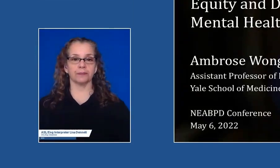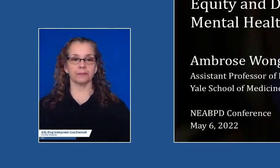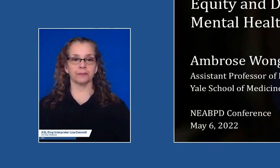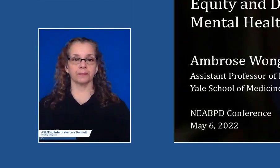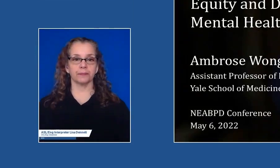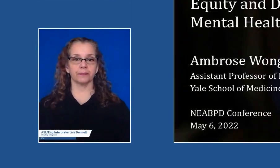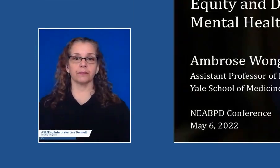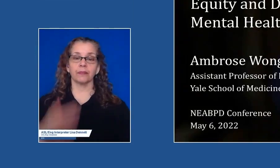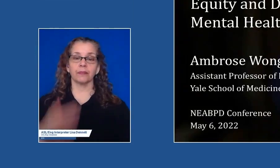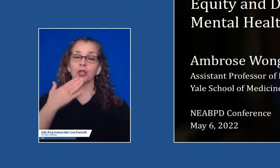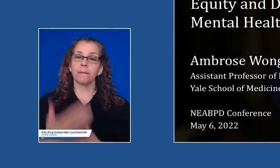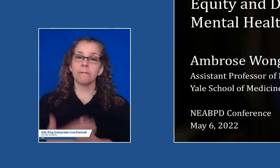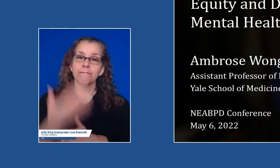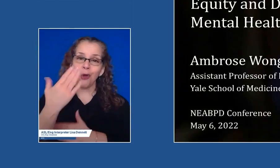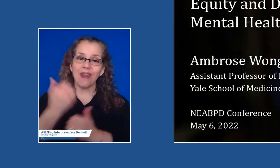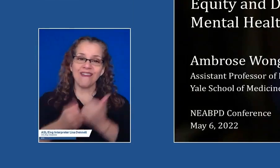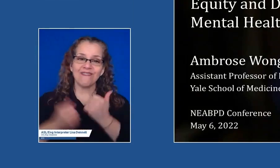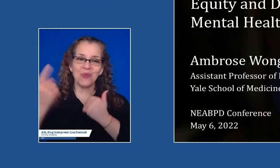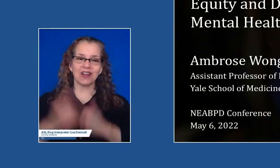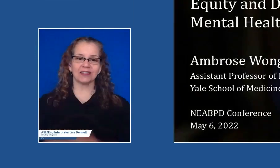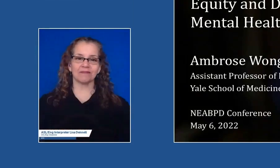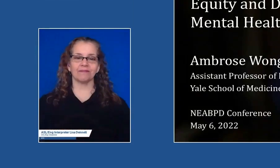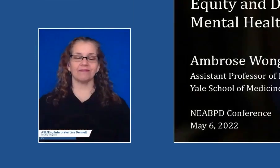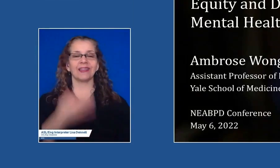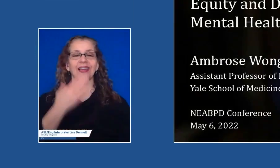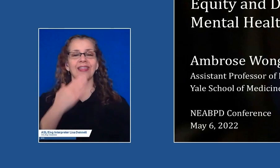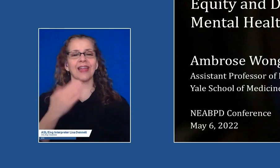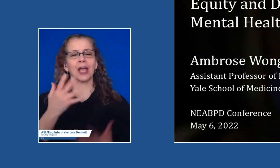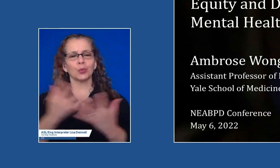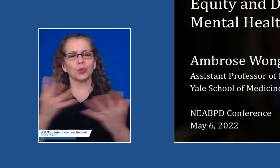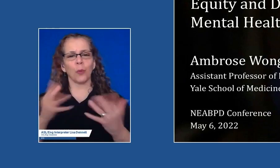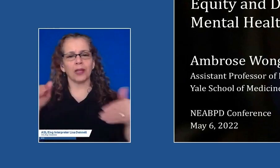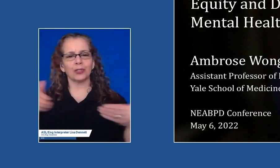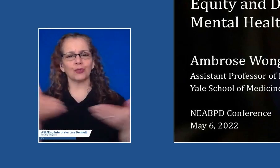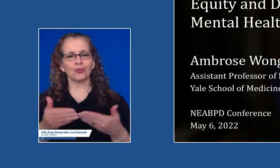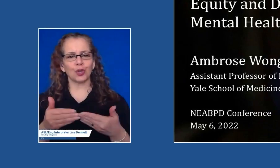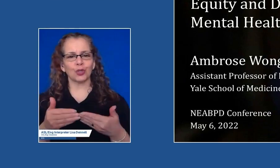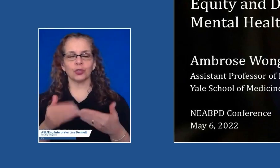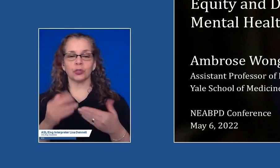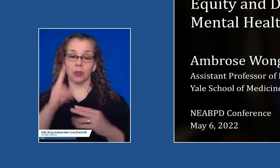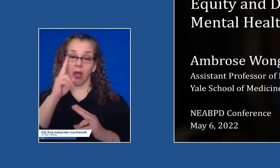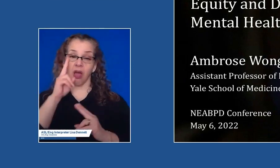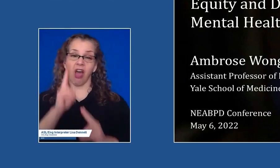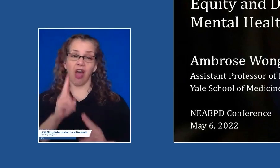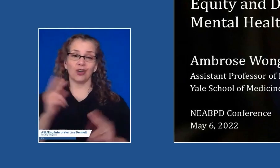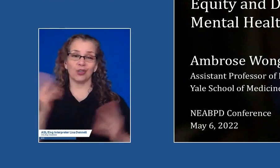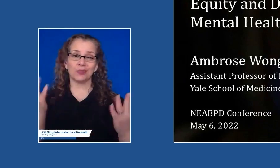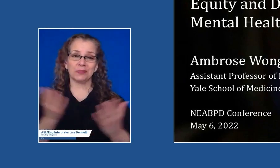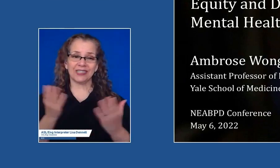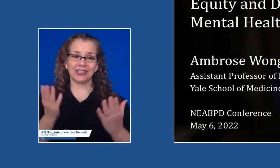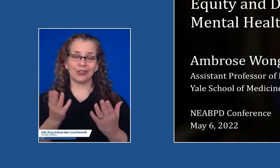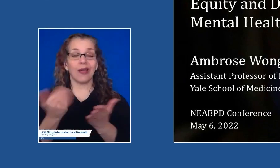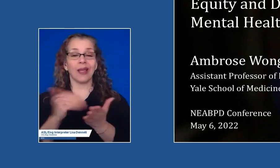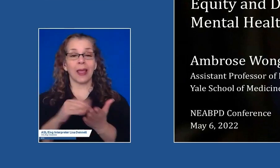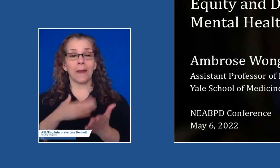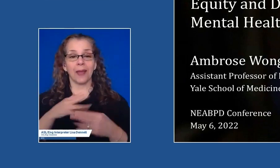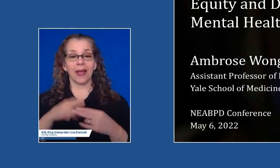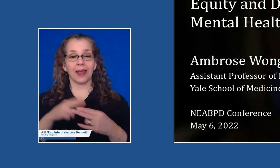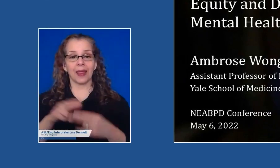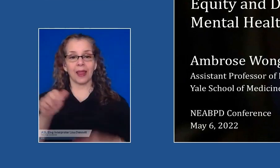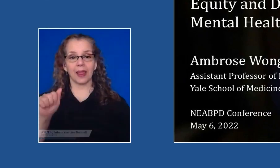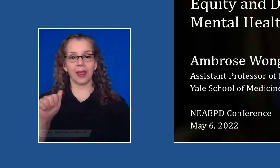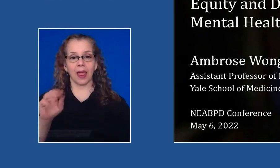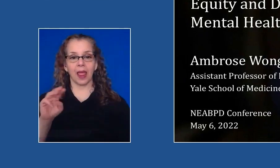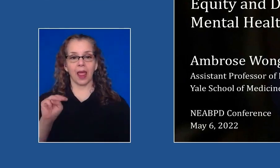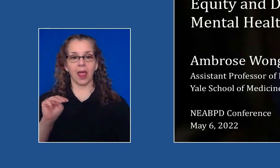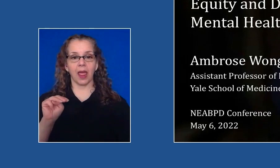Good morning, everyone. Thank you so much for that introduction, Maggie. I'm really honored to be here. Again, my name is Ambrose Wong. I am